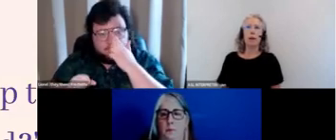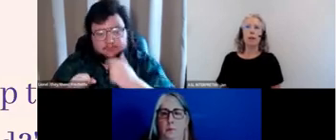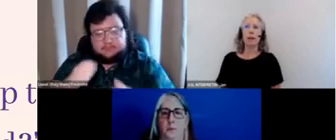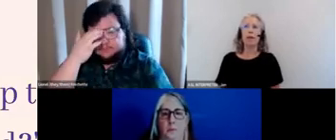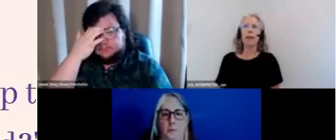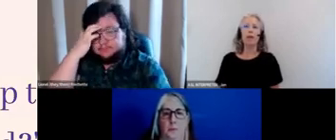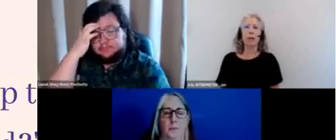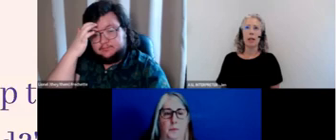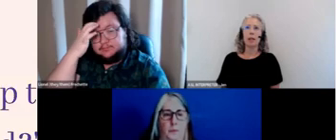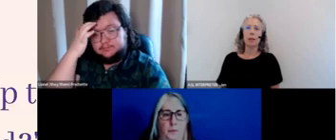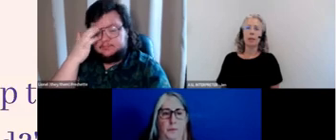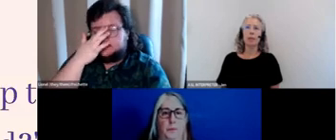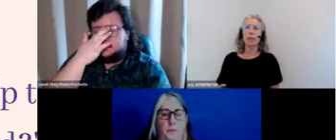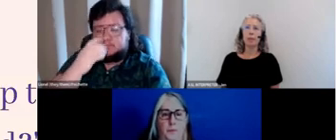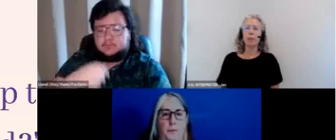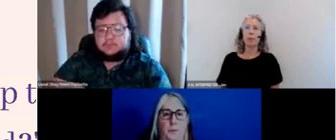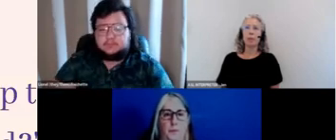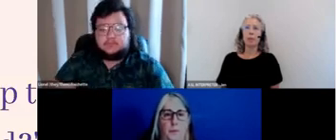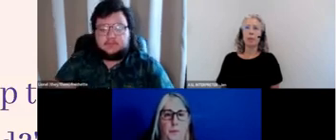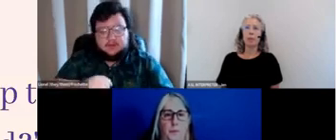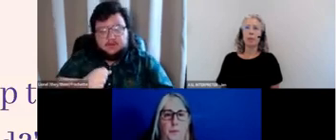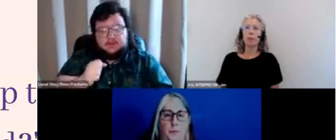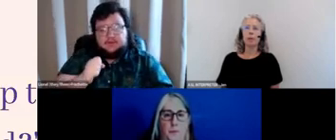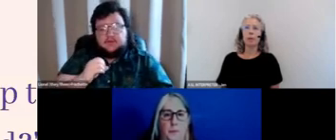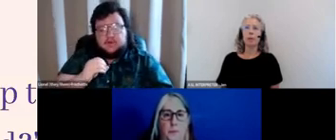self-confidence, my self-agency.